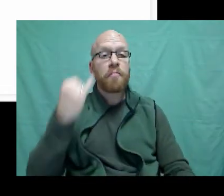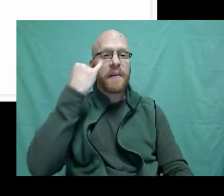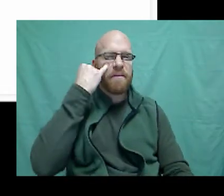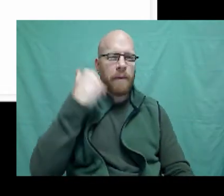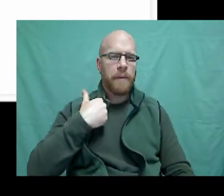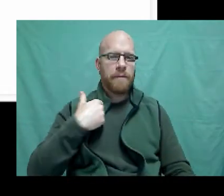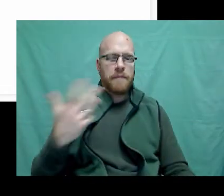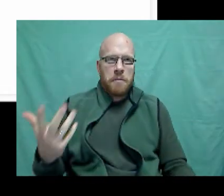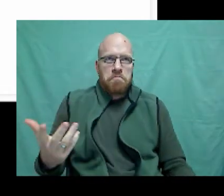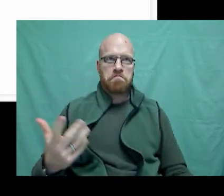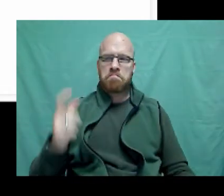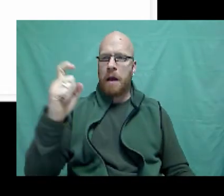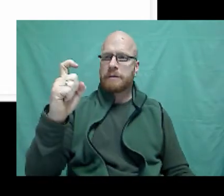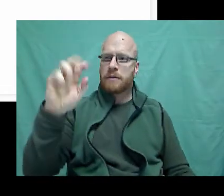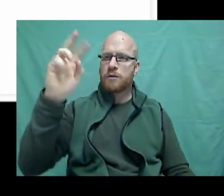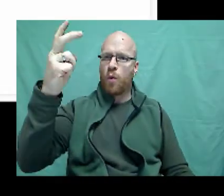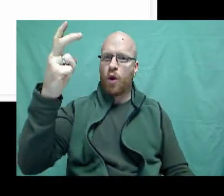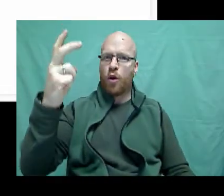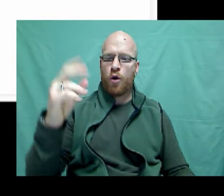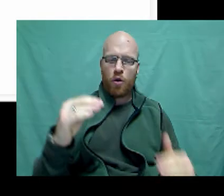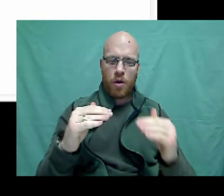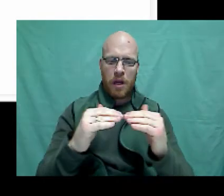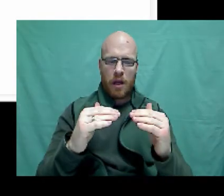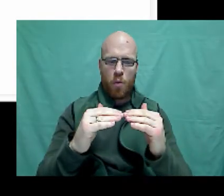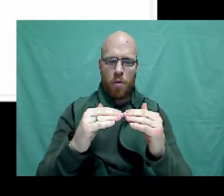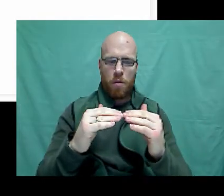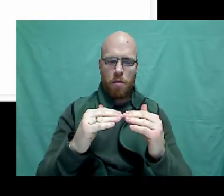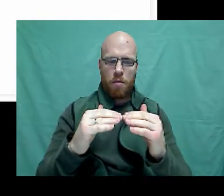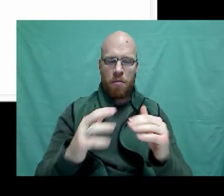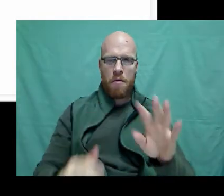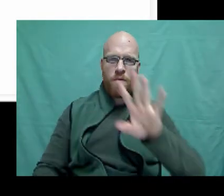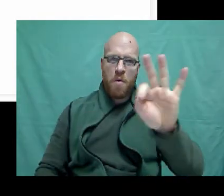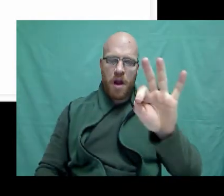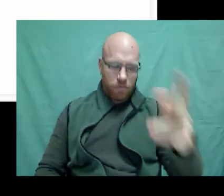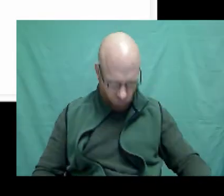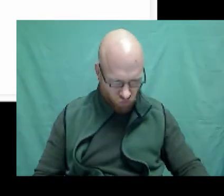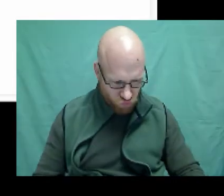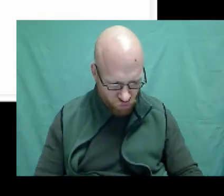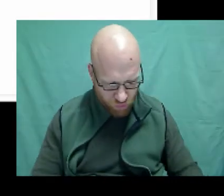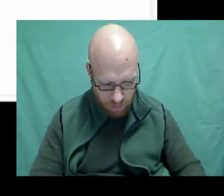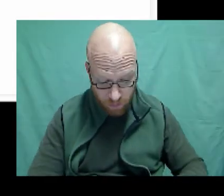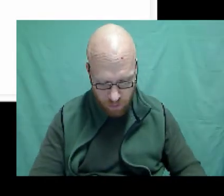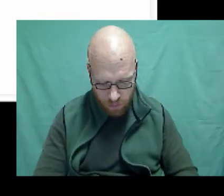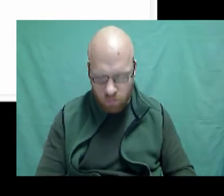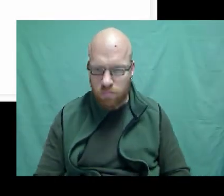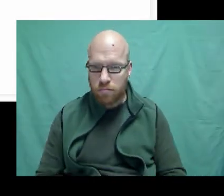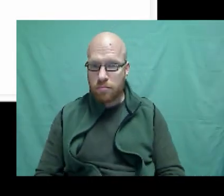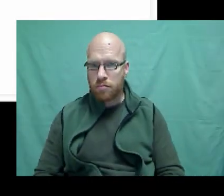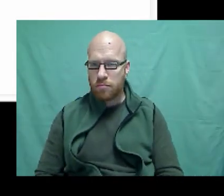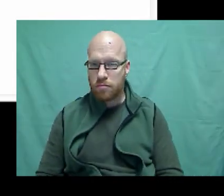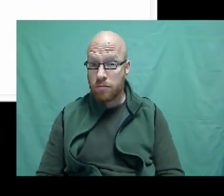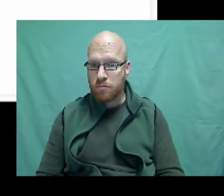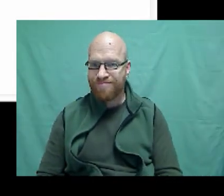give me an example with an actual number. X squared equals 49. We'll try that one.